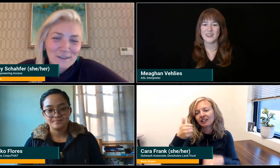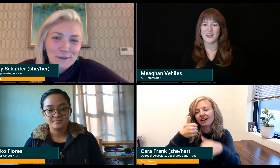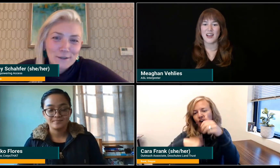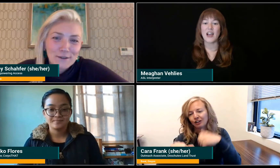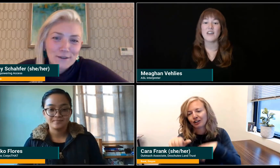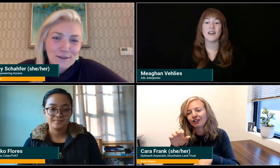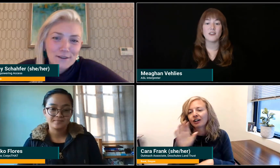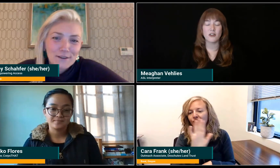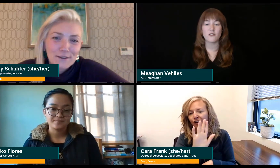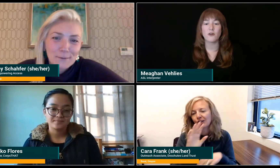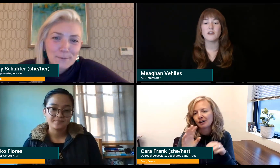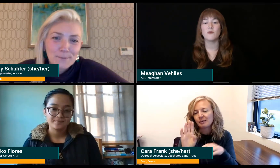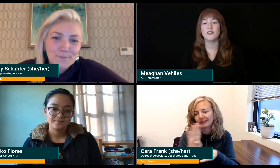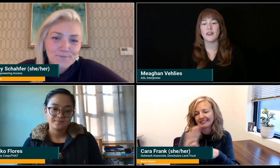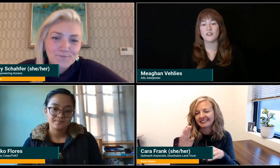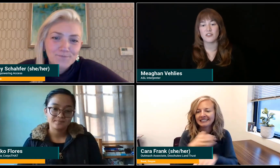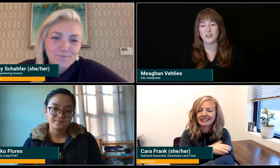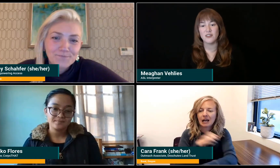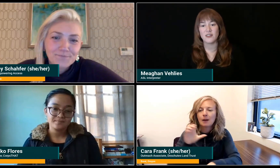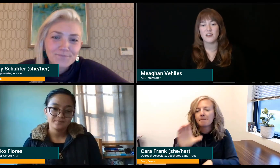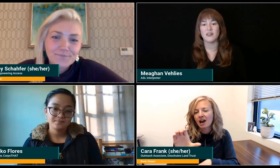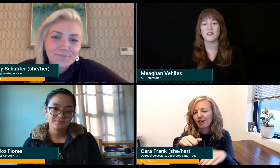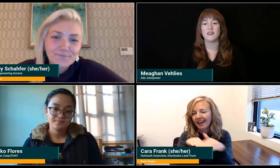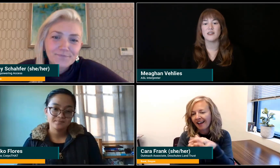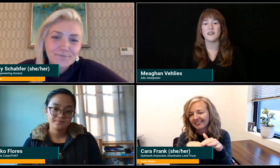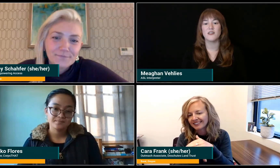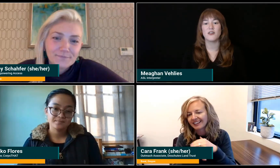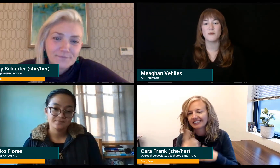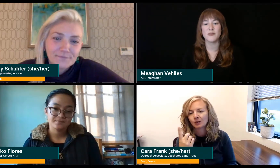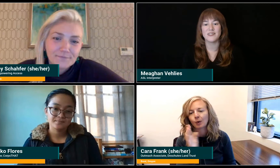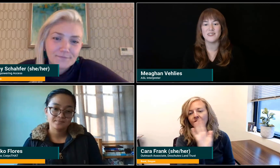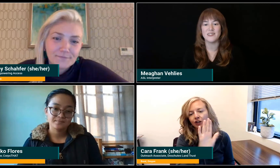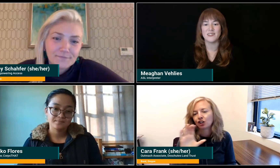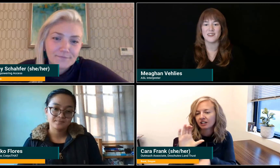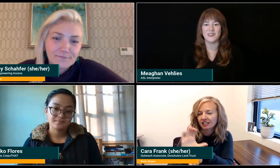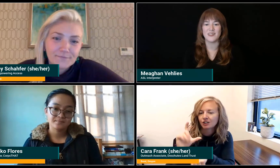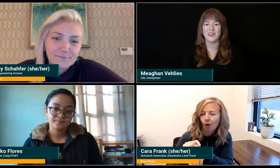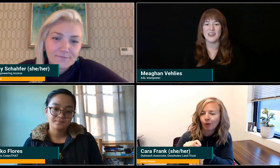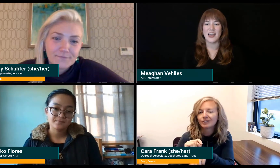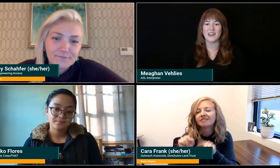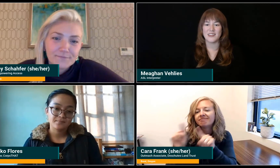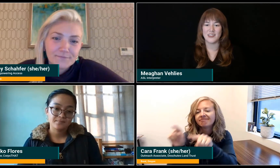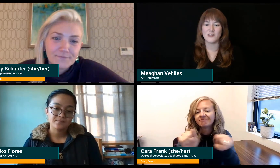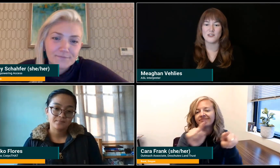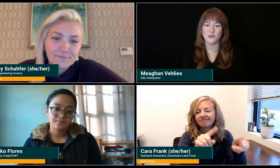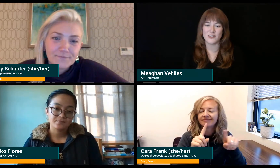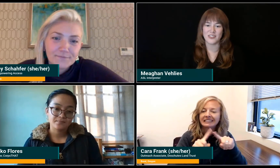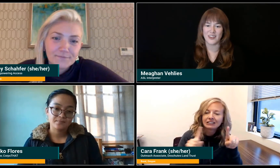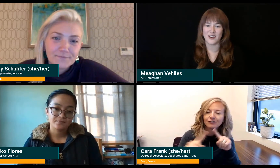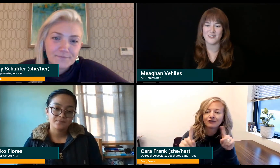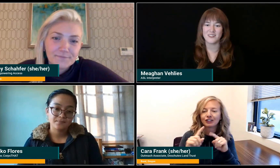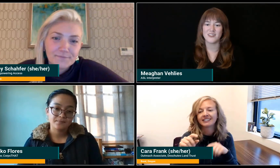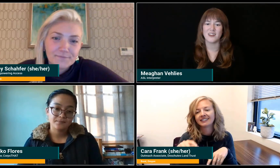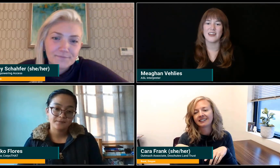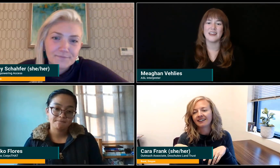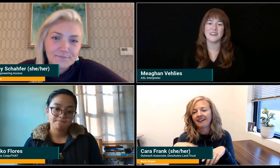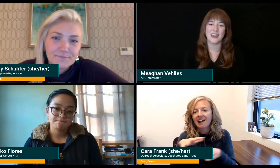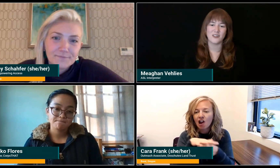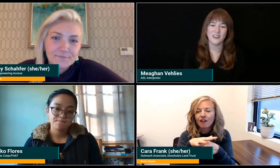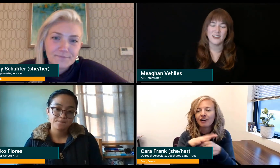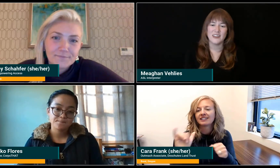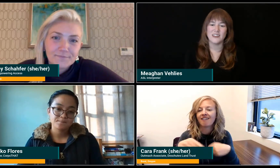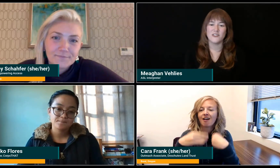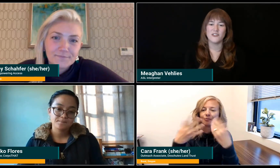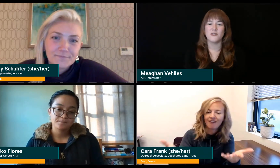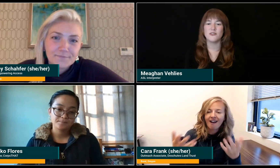And I've had the honor of working with Ashley in her business as a consultant there, heading